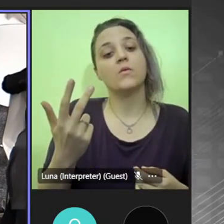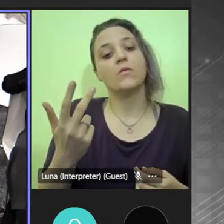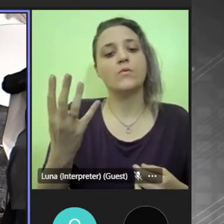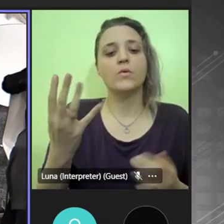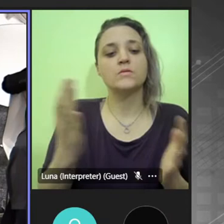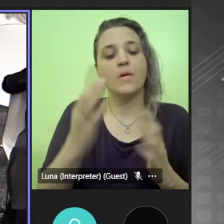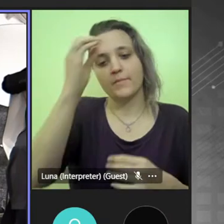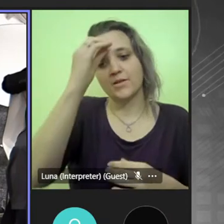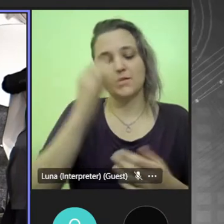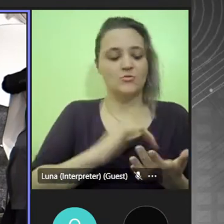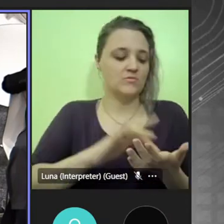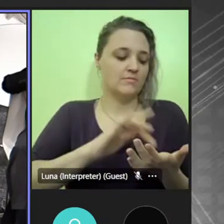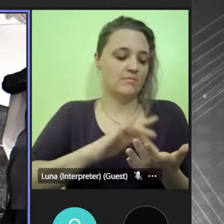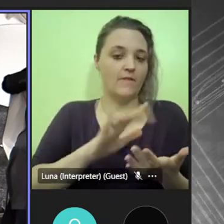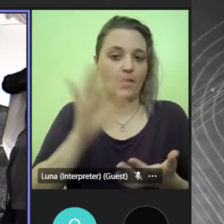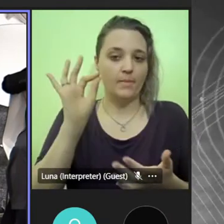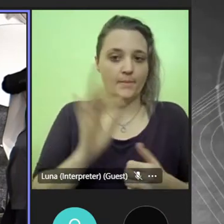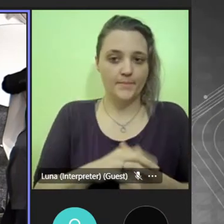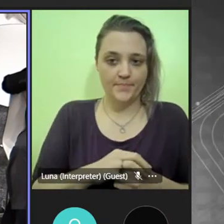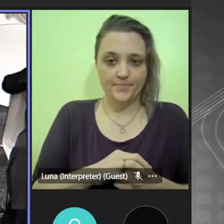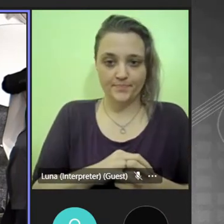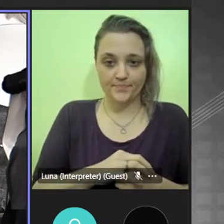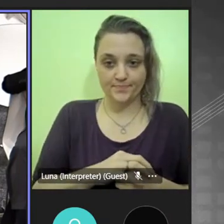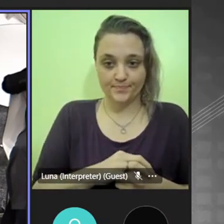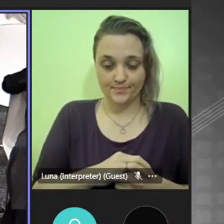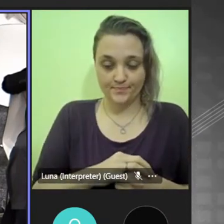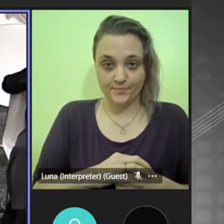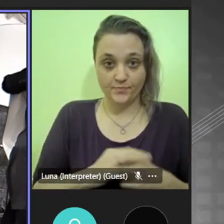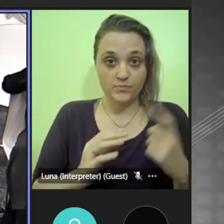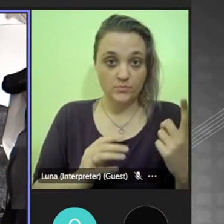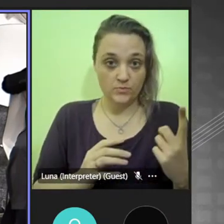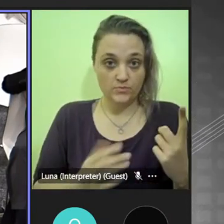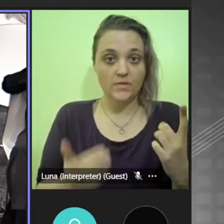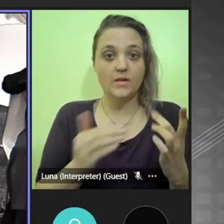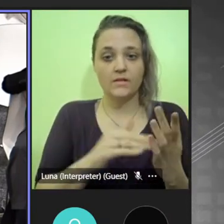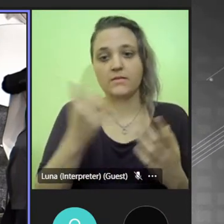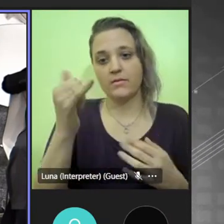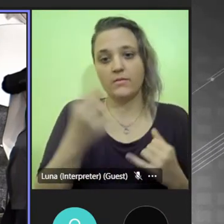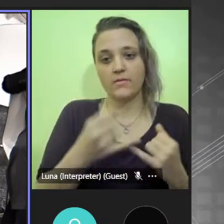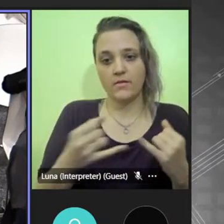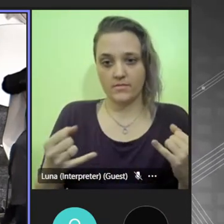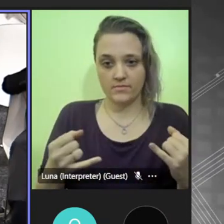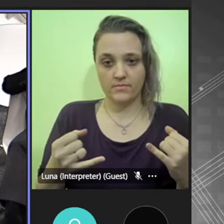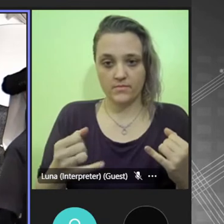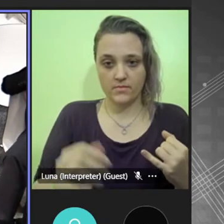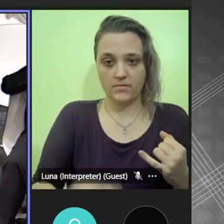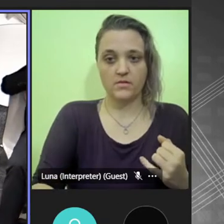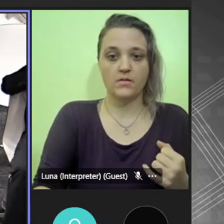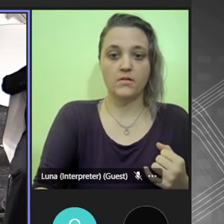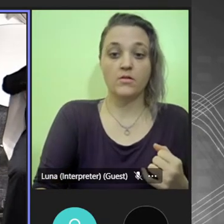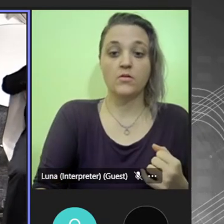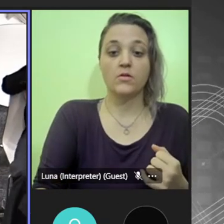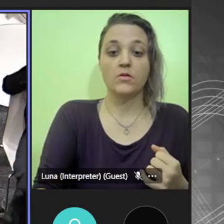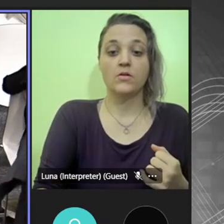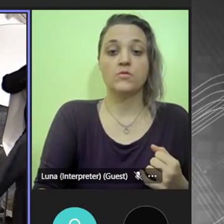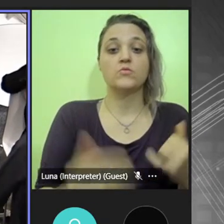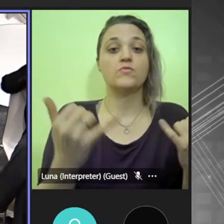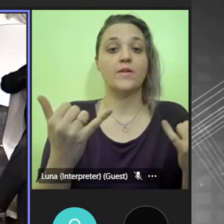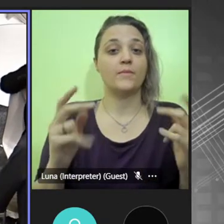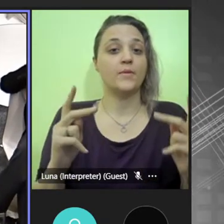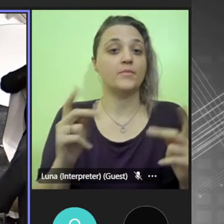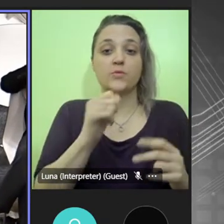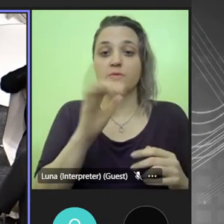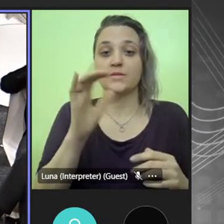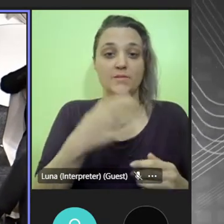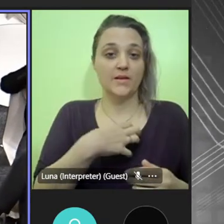I have three four small opinions let me just get to them um one is again about the yellow line